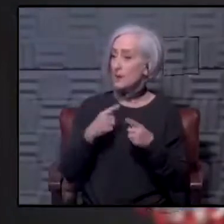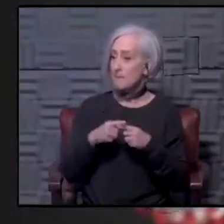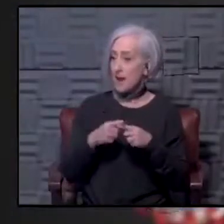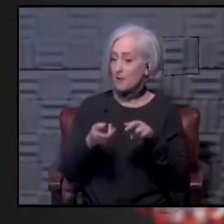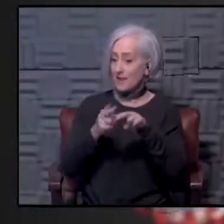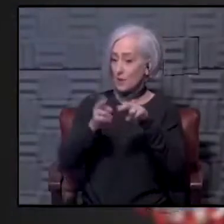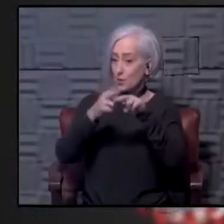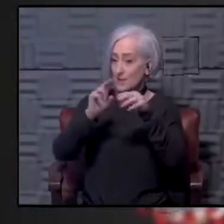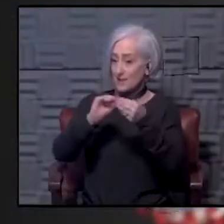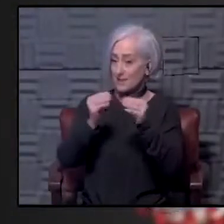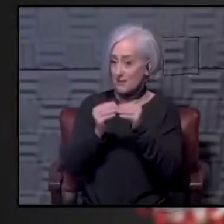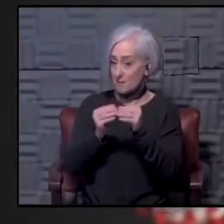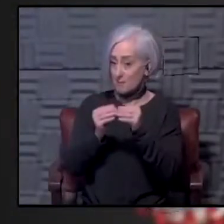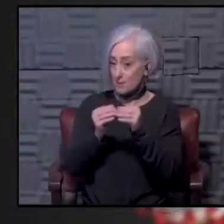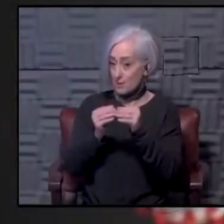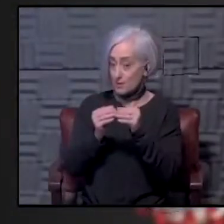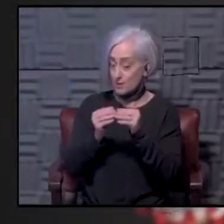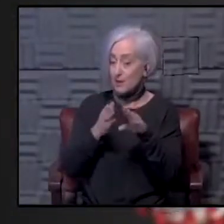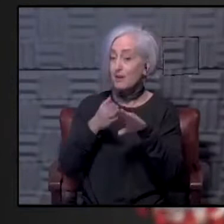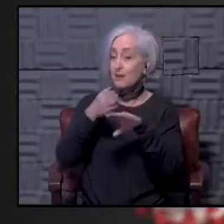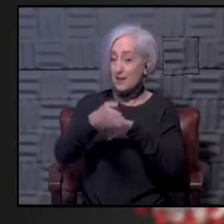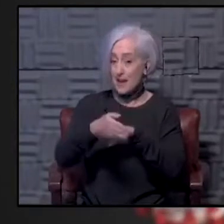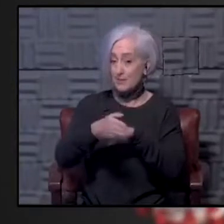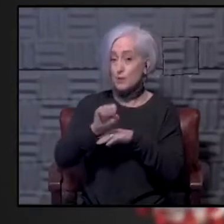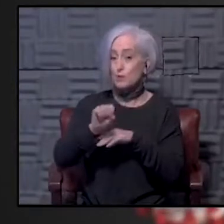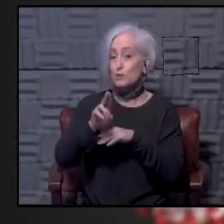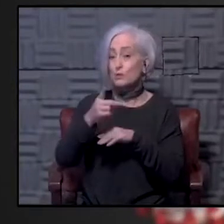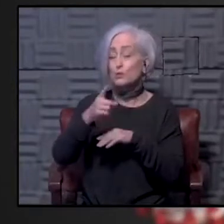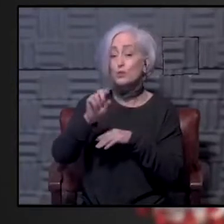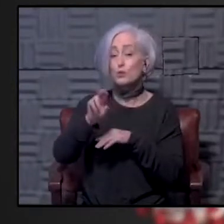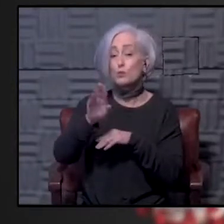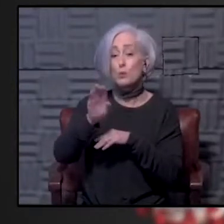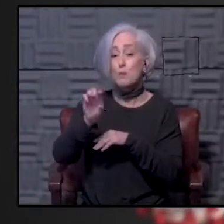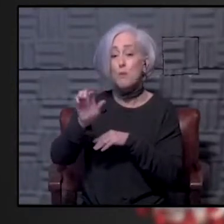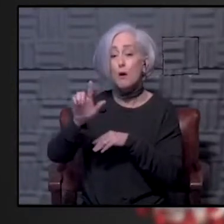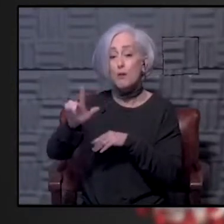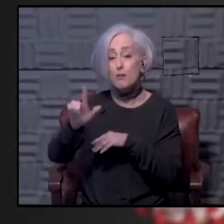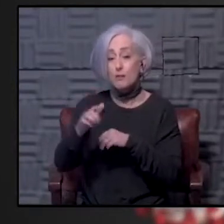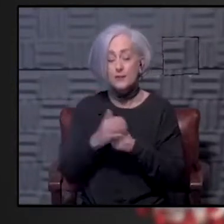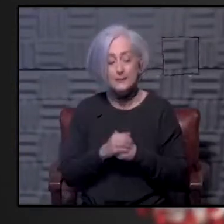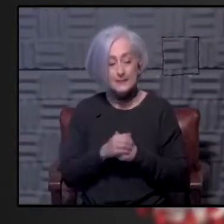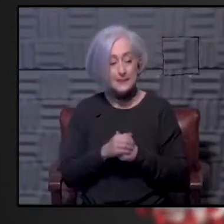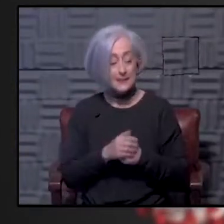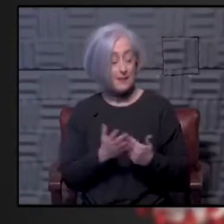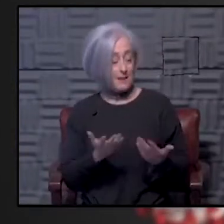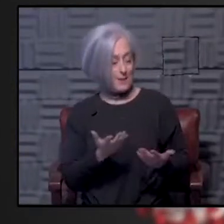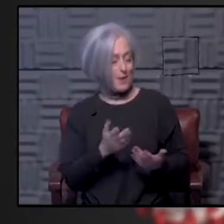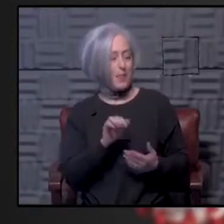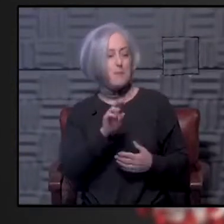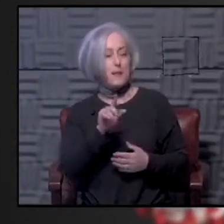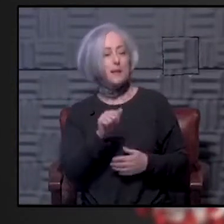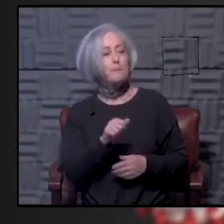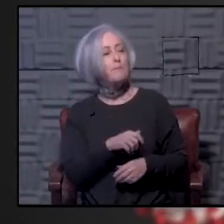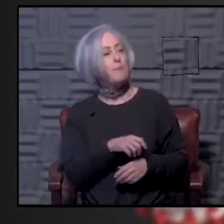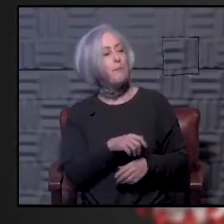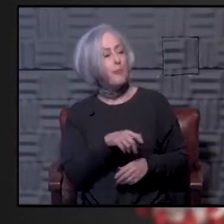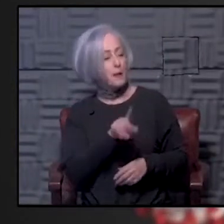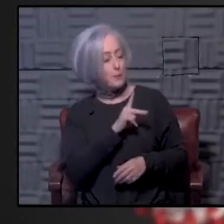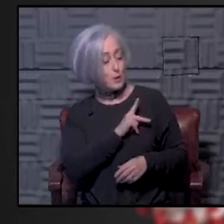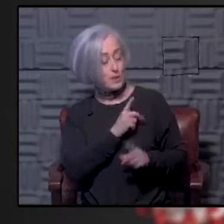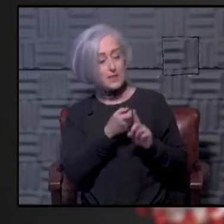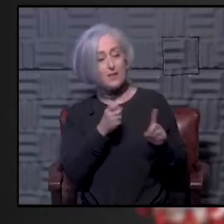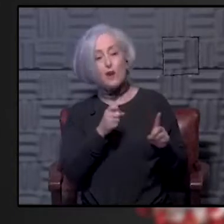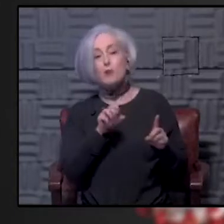in the COVID-19 cases following the Super Bowl? So I personally, and just from the Super